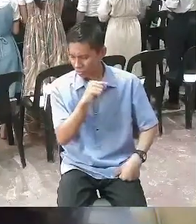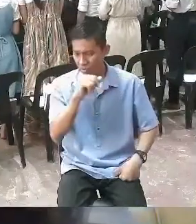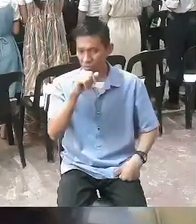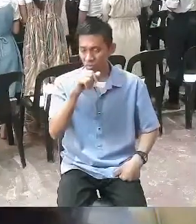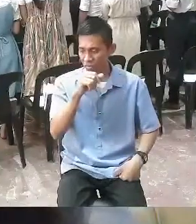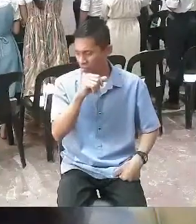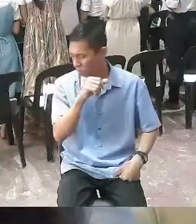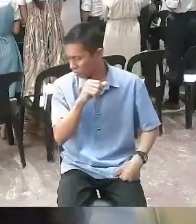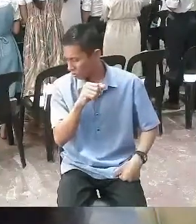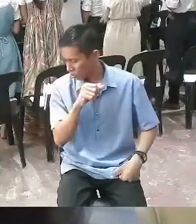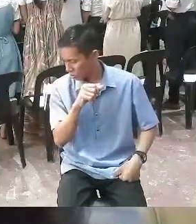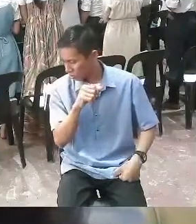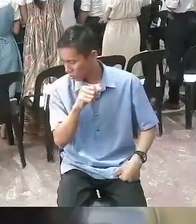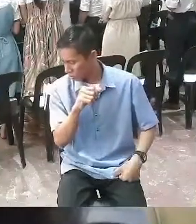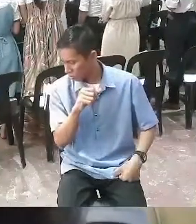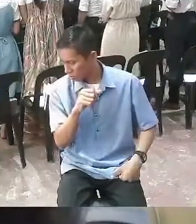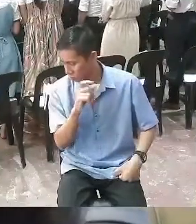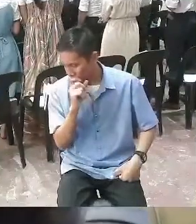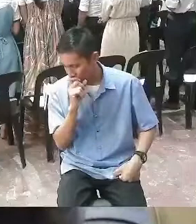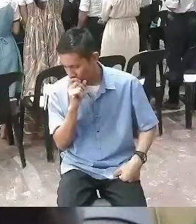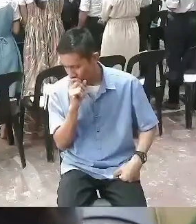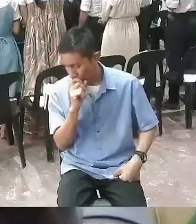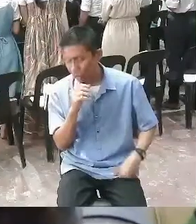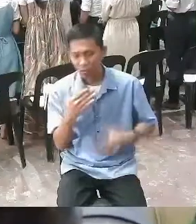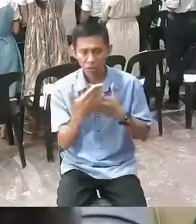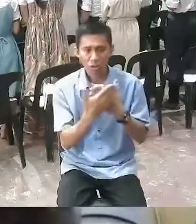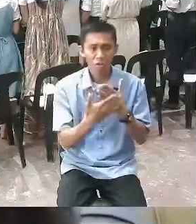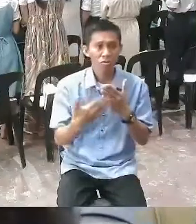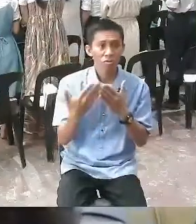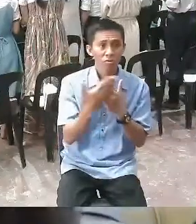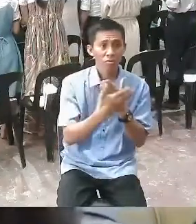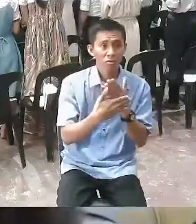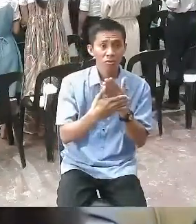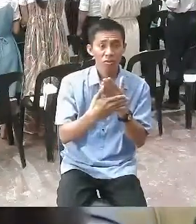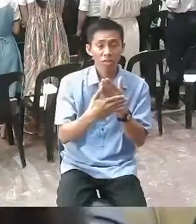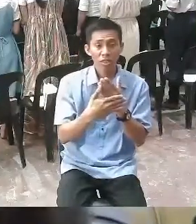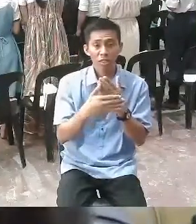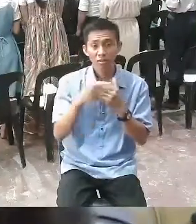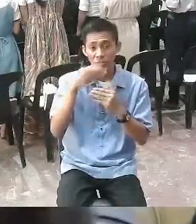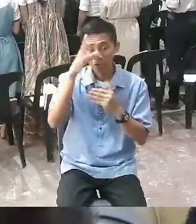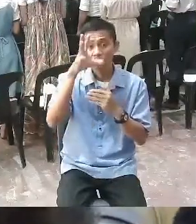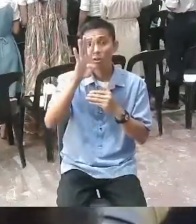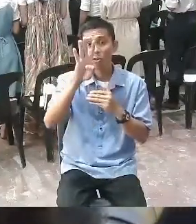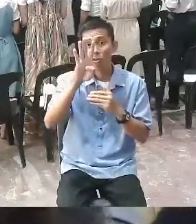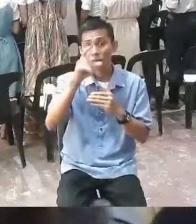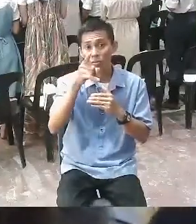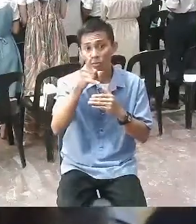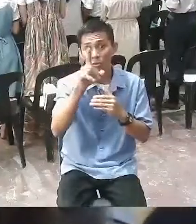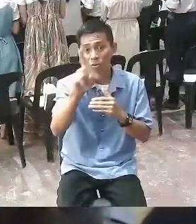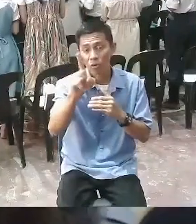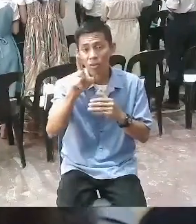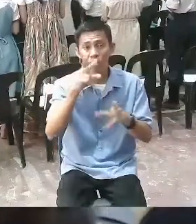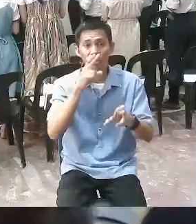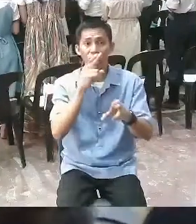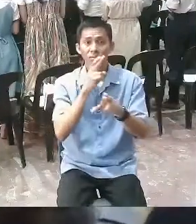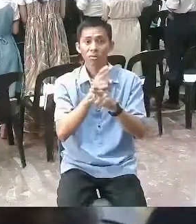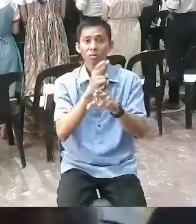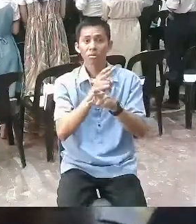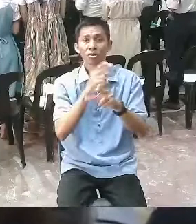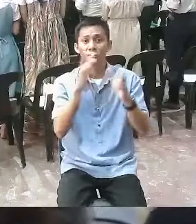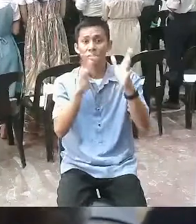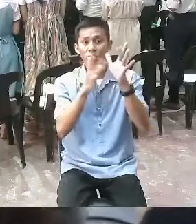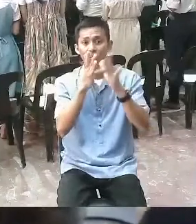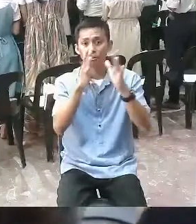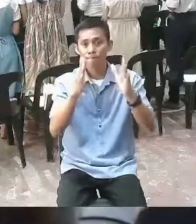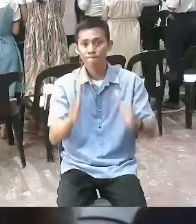5. It's so plain, so simple. Romans chapter 4, verse 1. Righteous